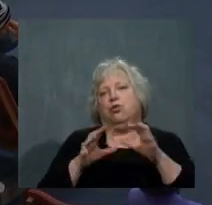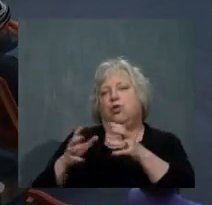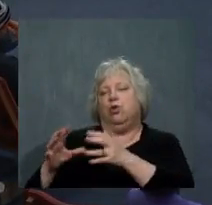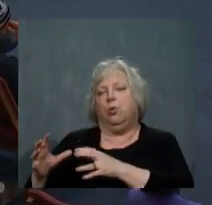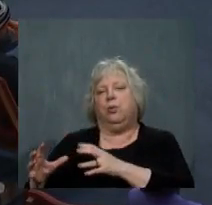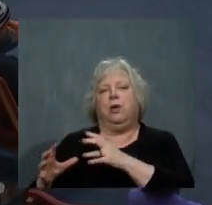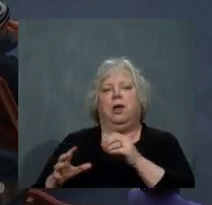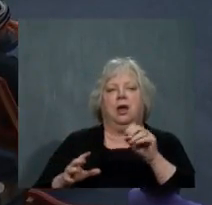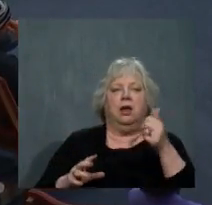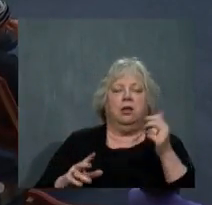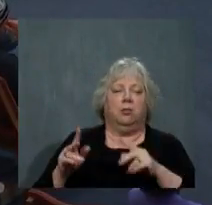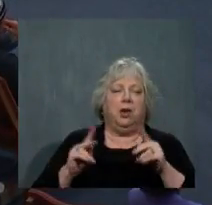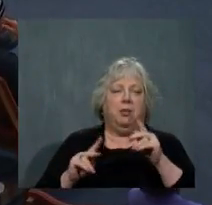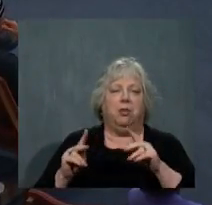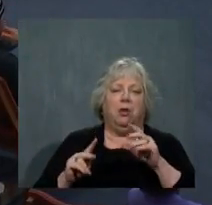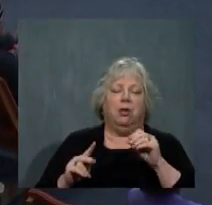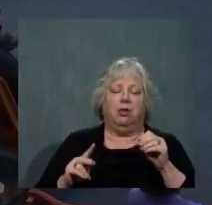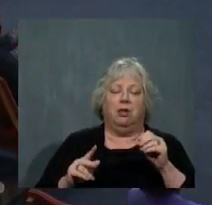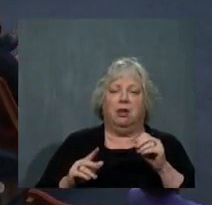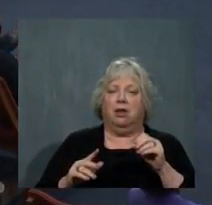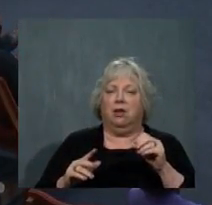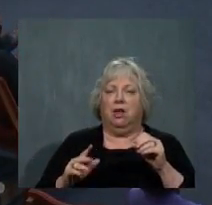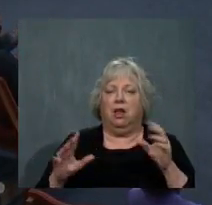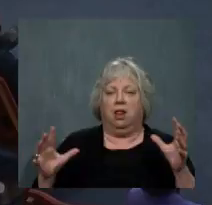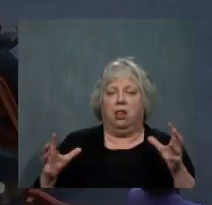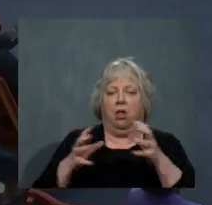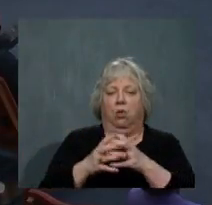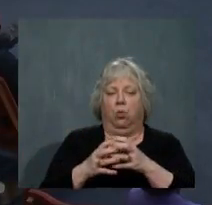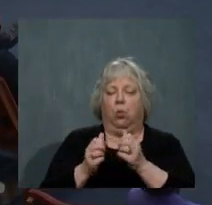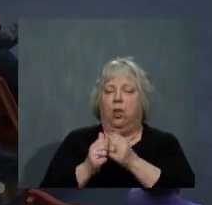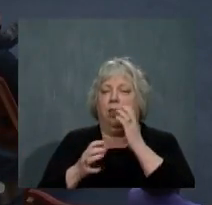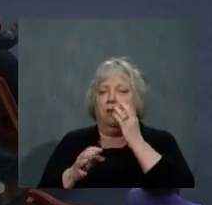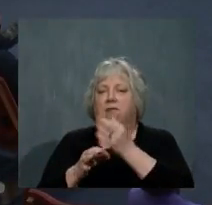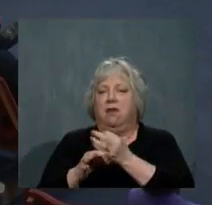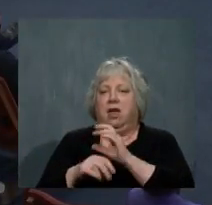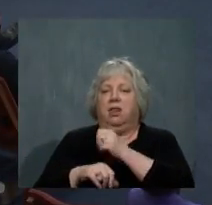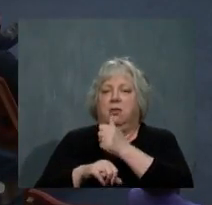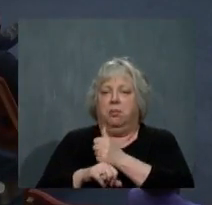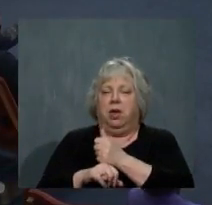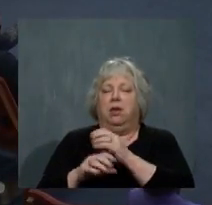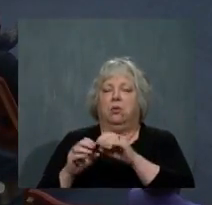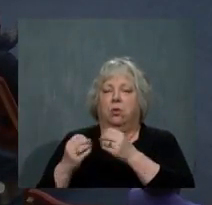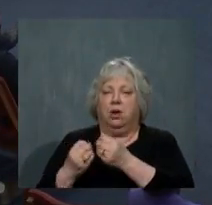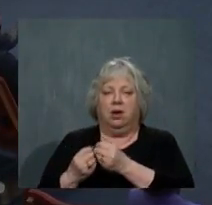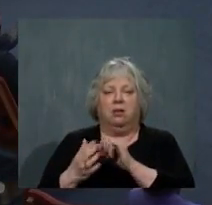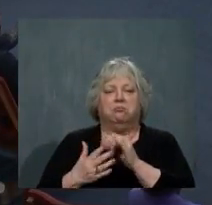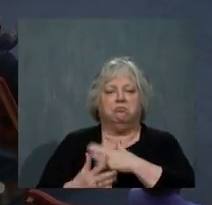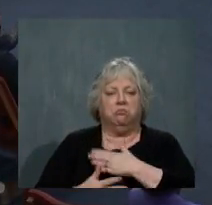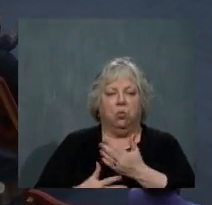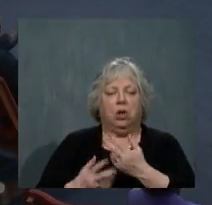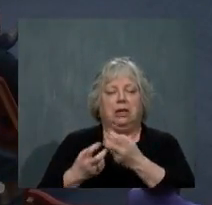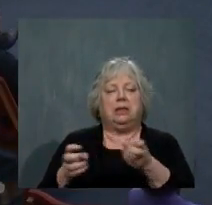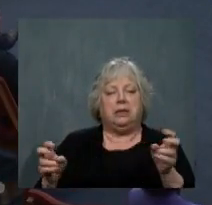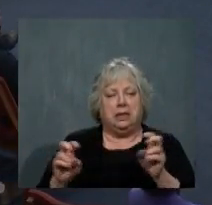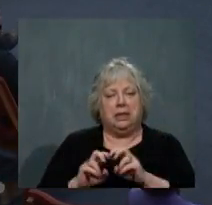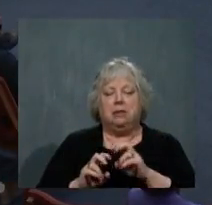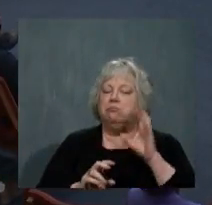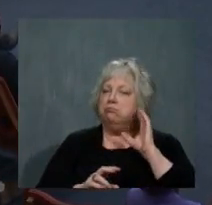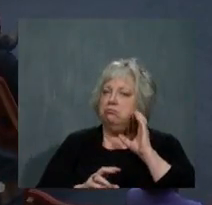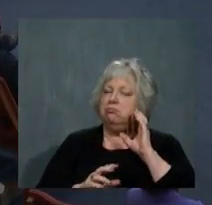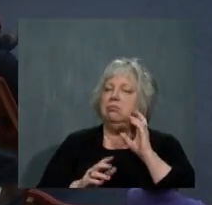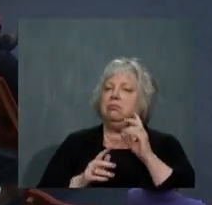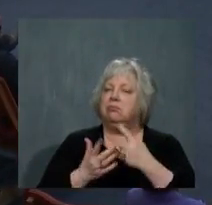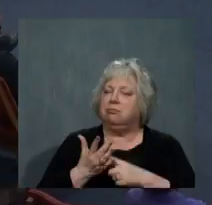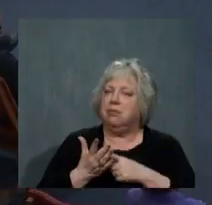community and other people and other citizens, along with these faith-based organizations who are willing to sit together and listen about how we can try and move